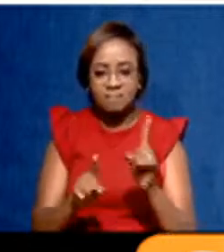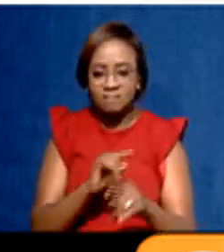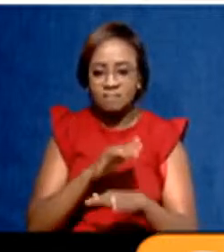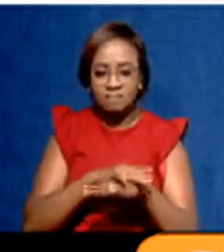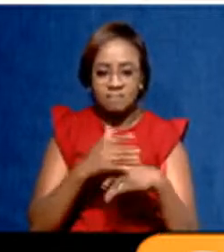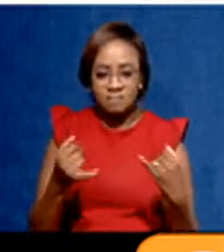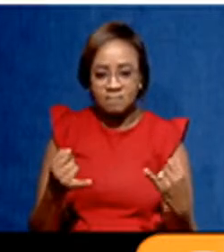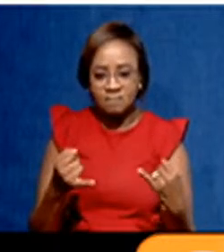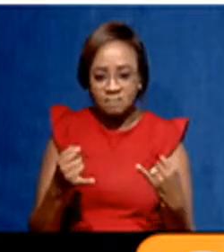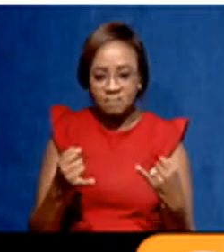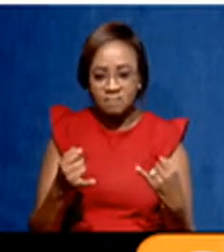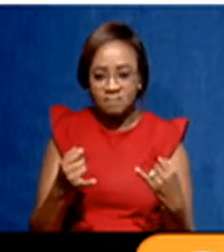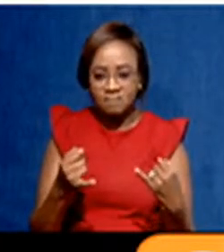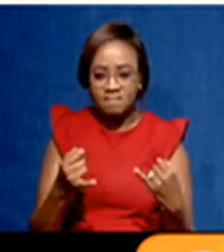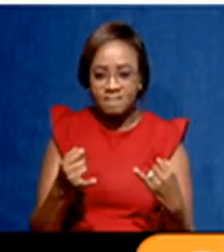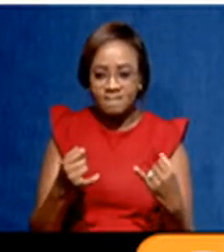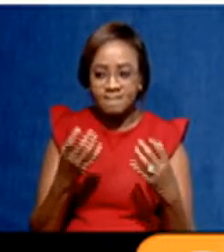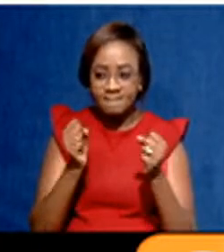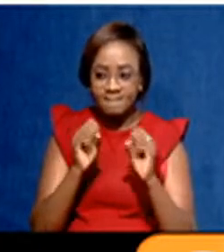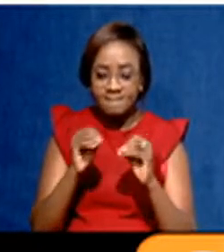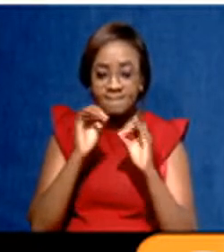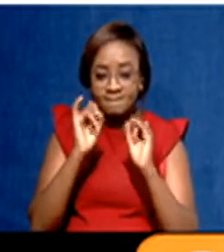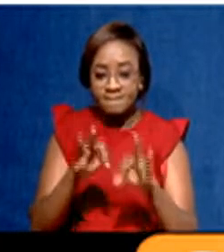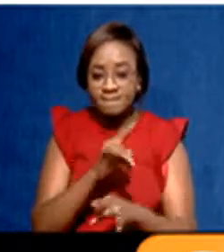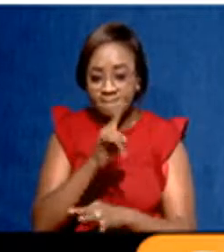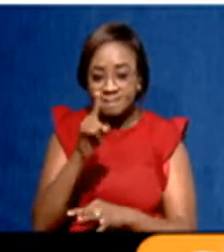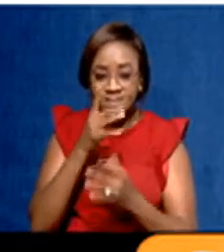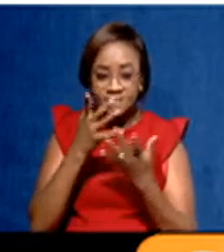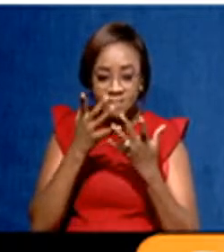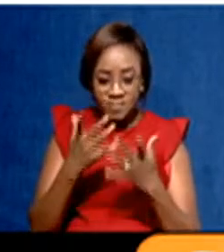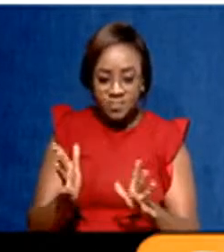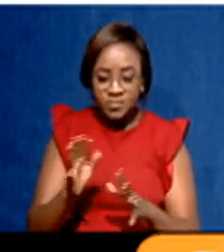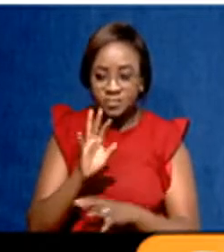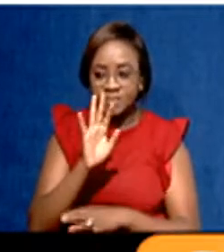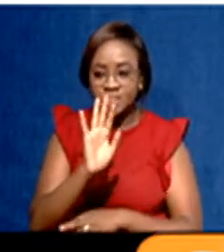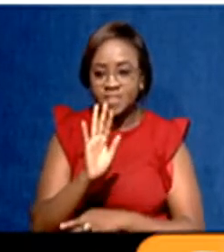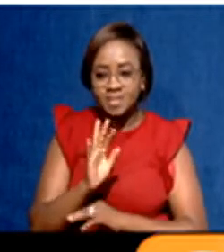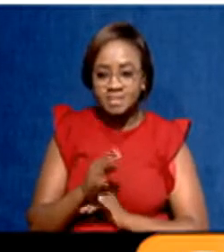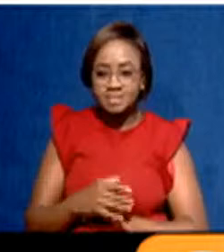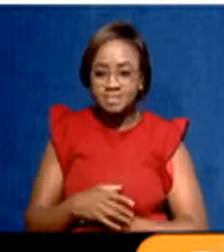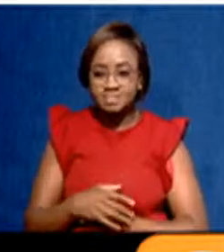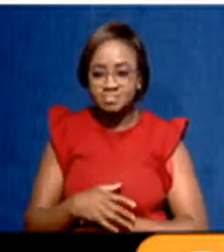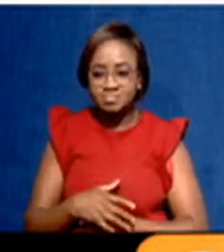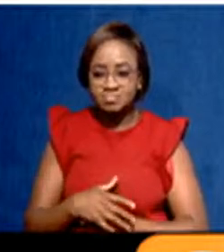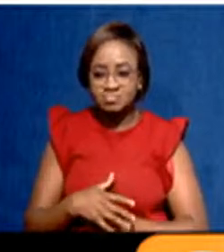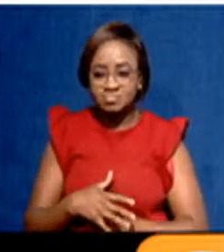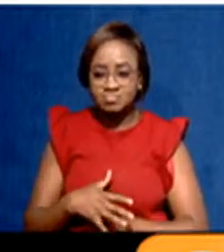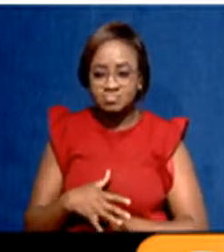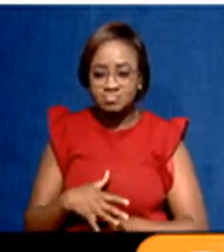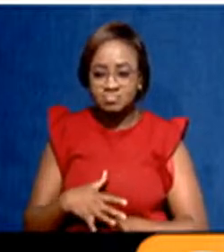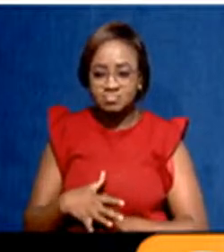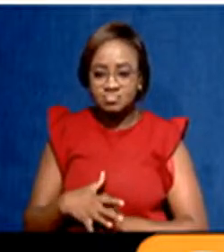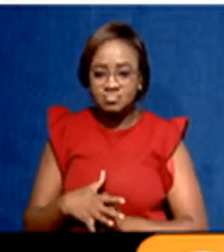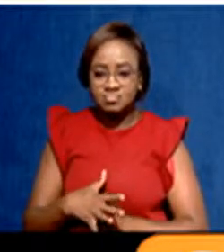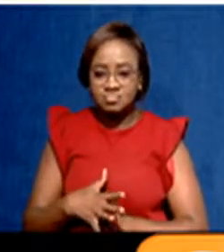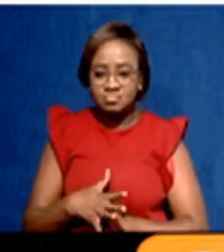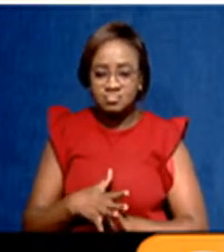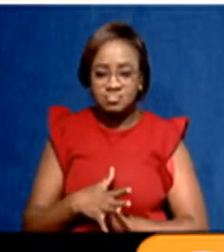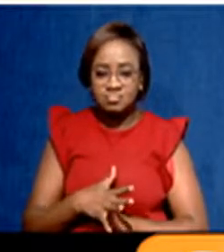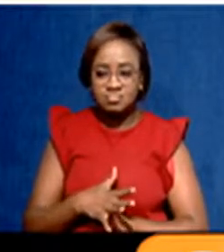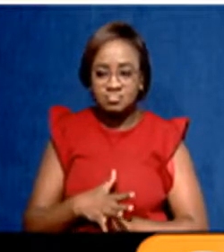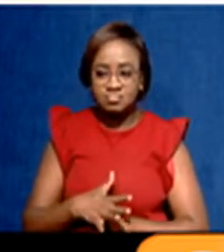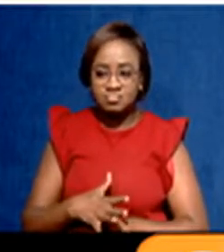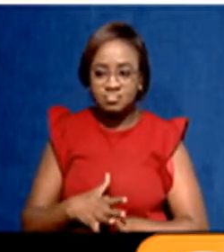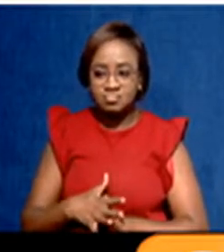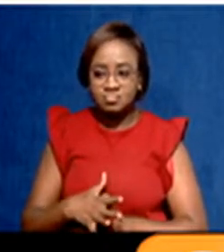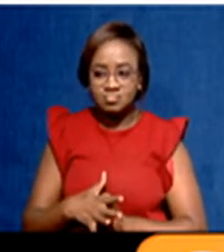digitalized. So if you lose your, what we call that leaflet people carry in a hospital,